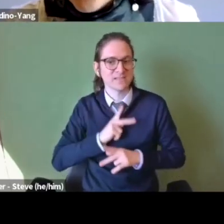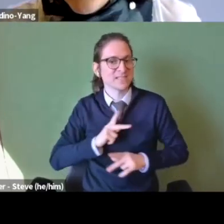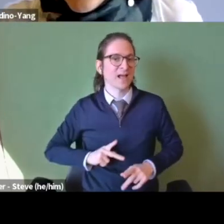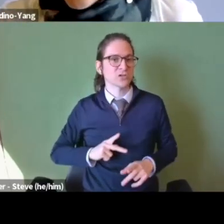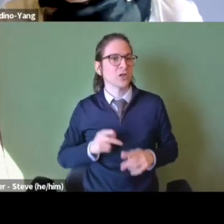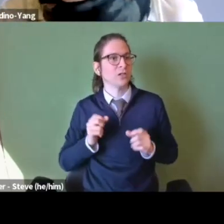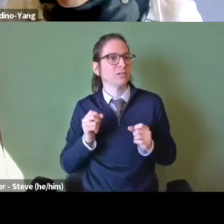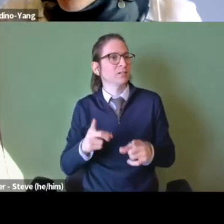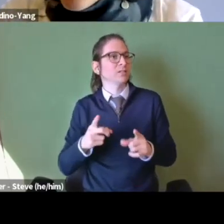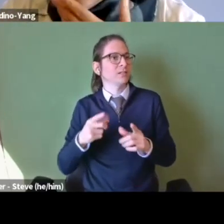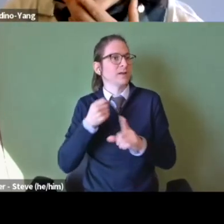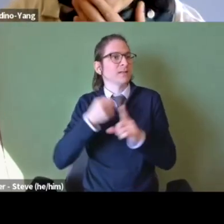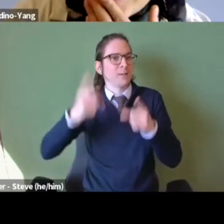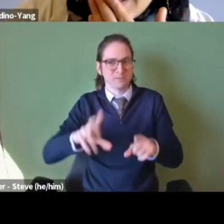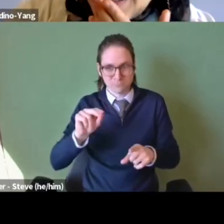these regions.